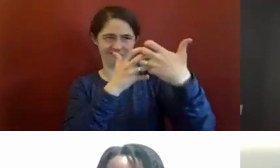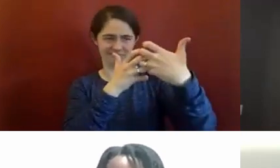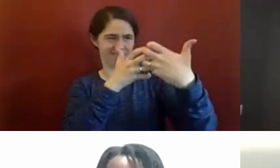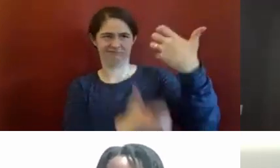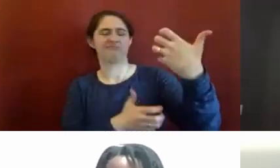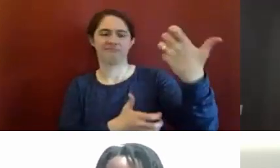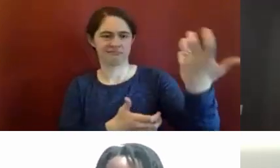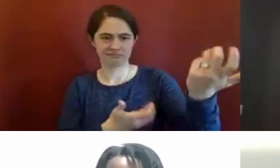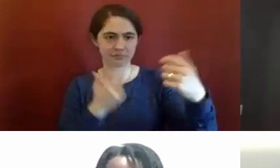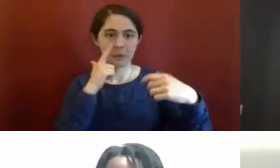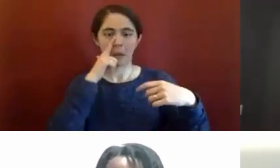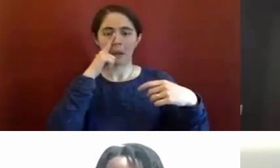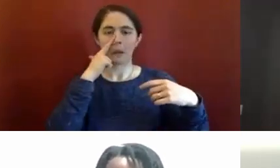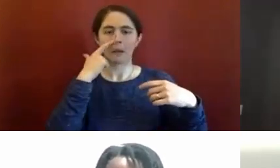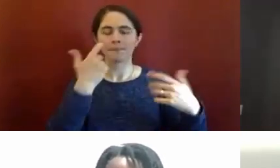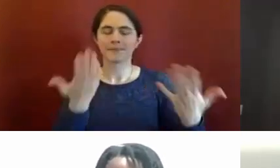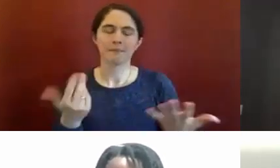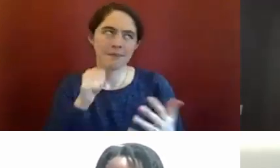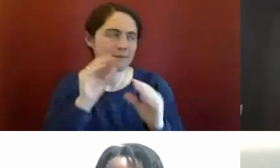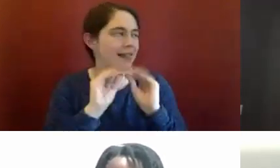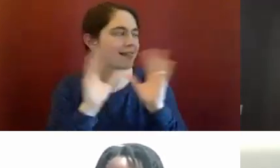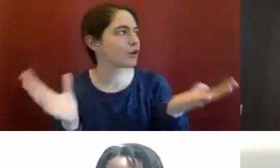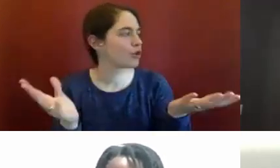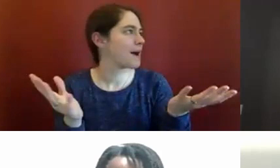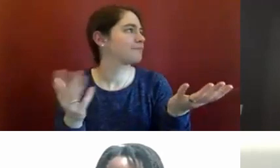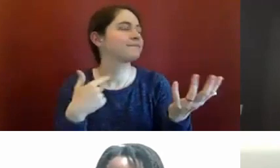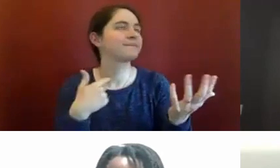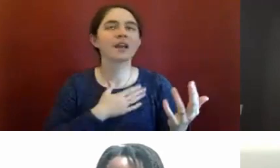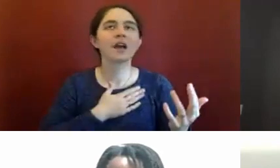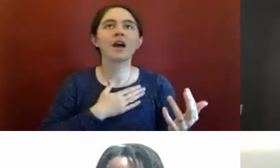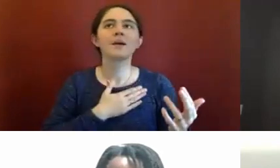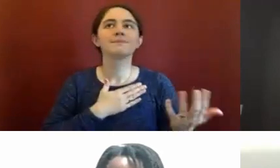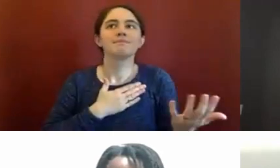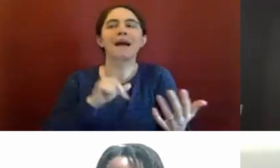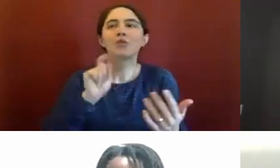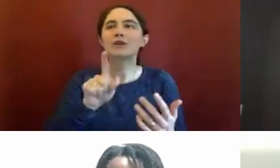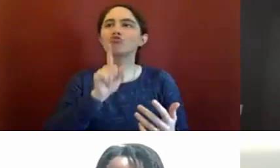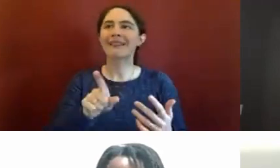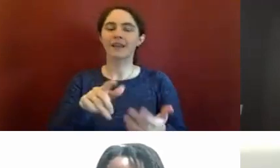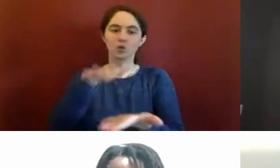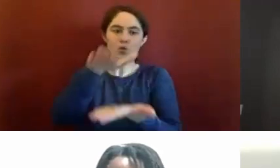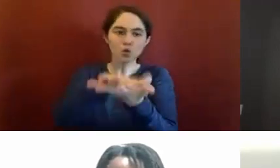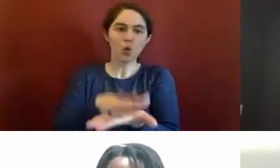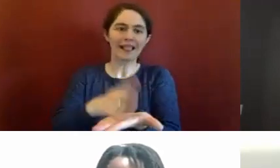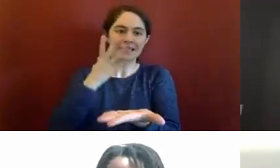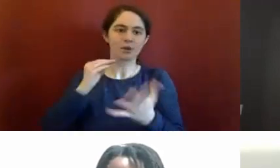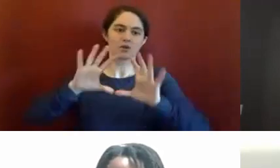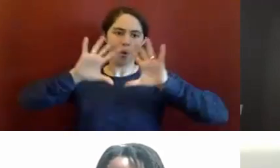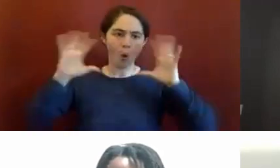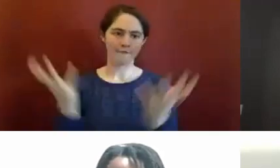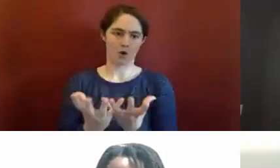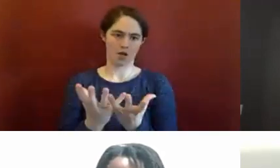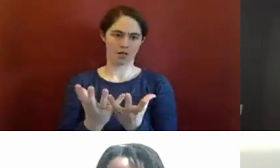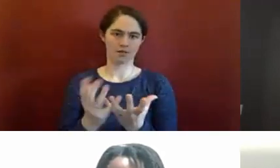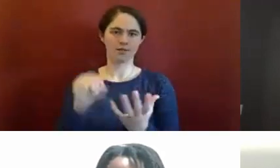kind of, I don't know if I'm being clear, but how the whole school experience it was, not just in your classrooms, if